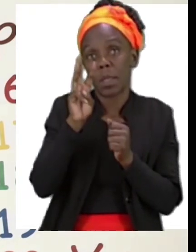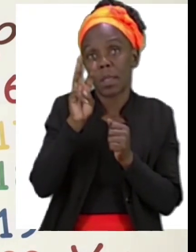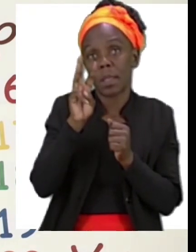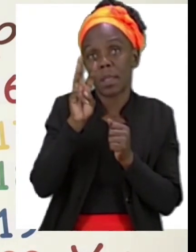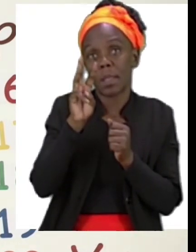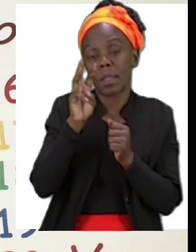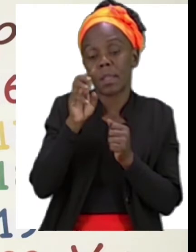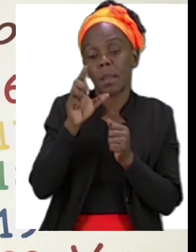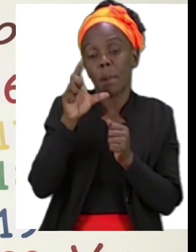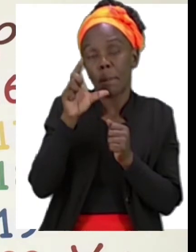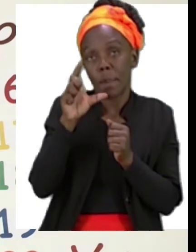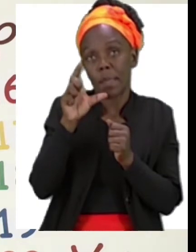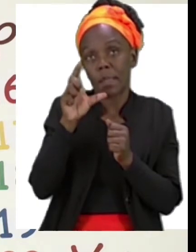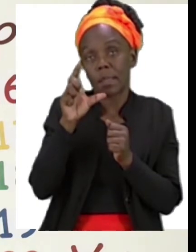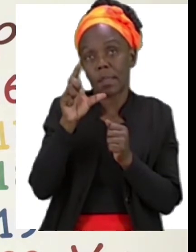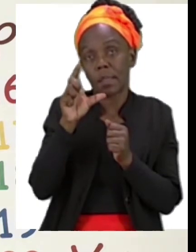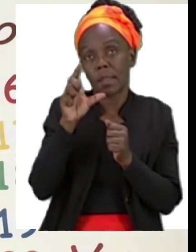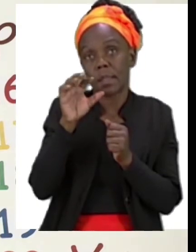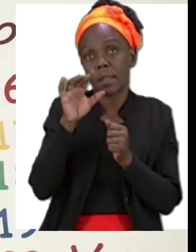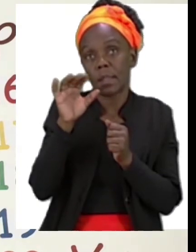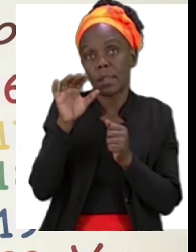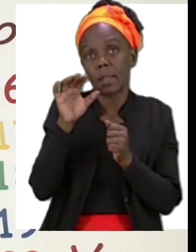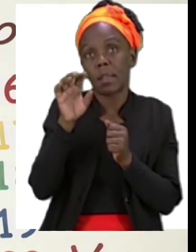We like to,